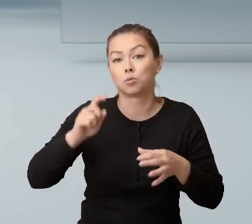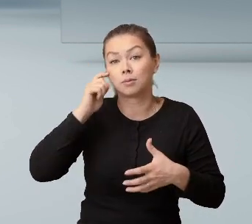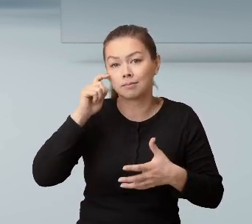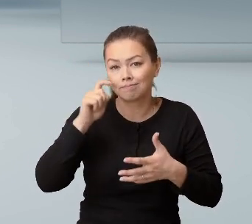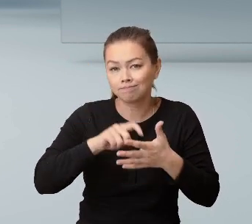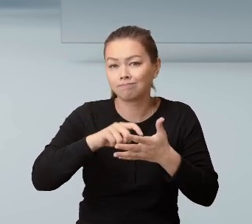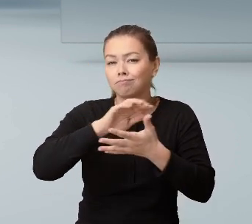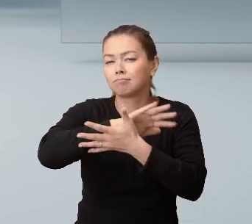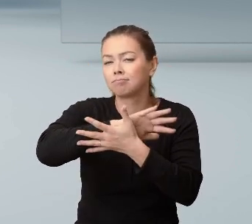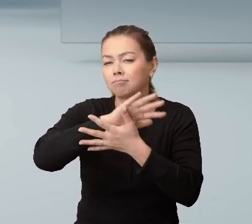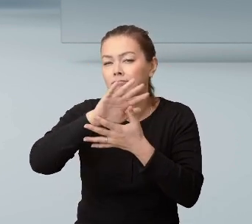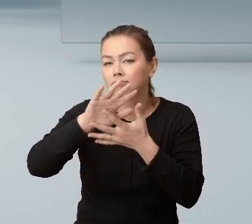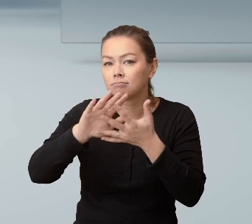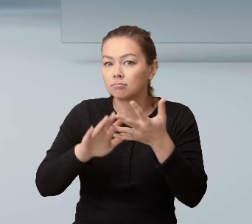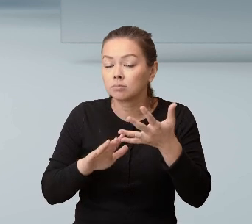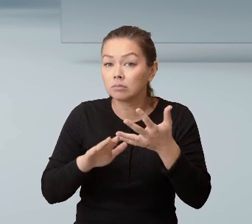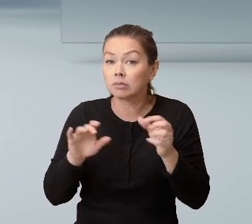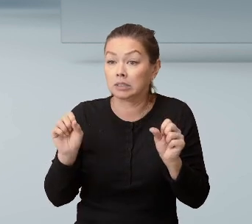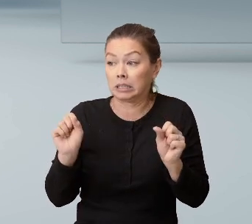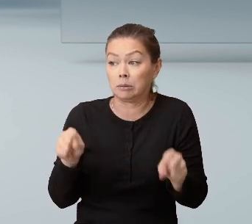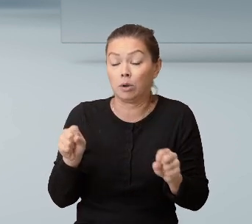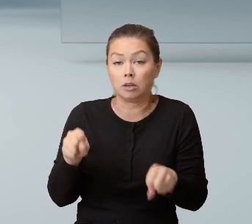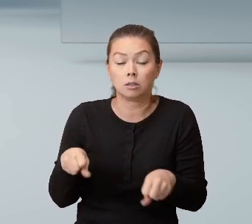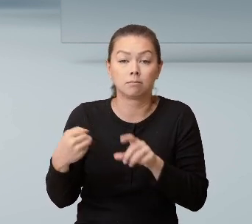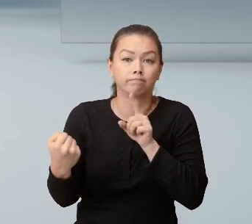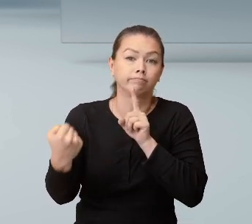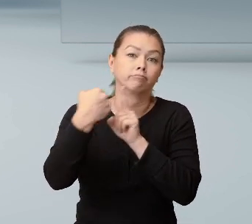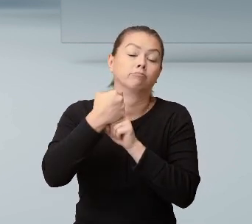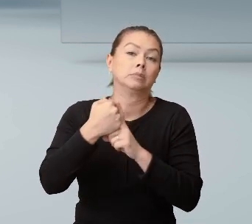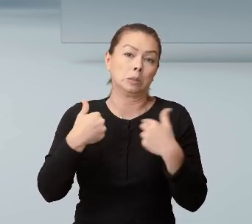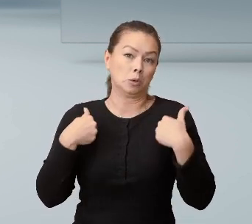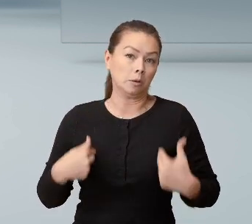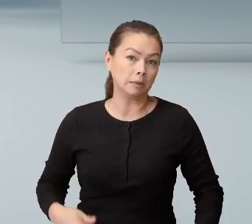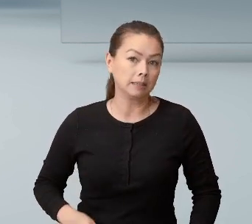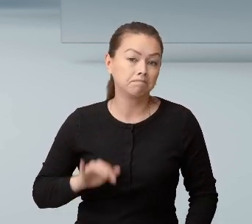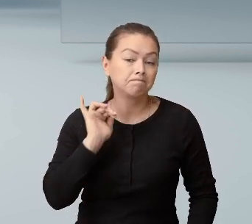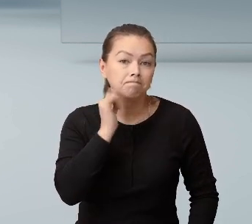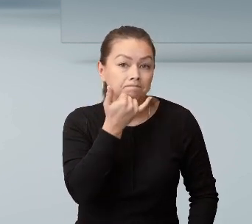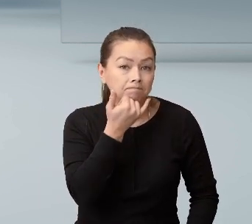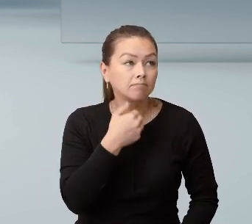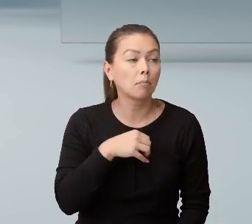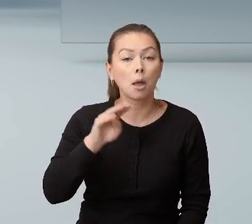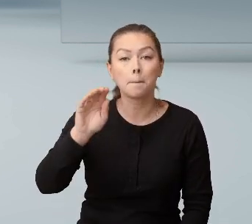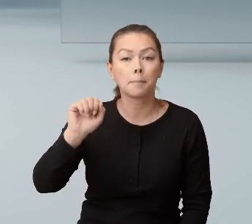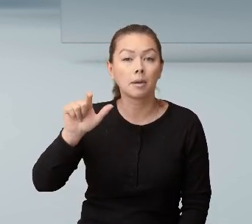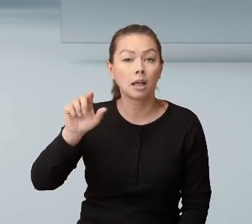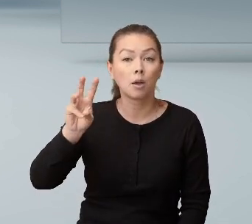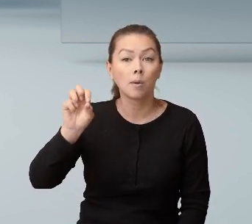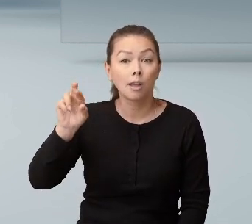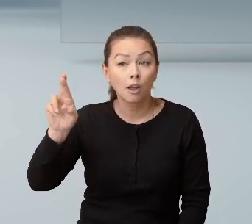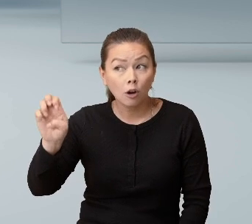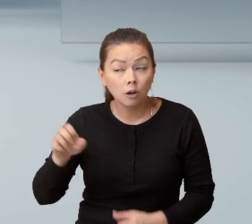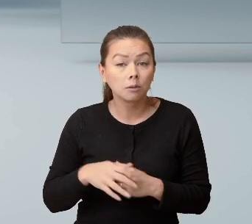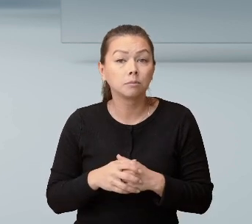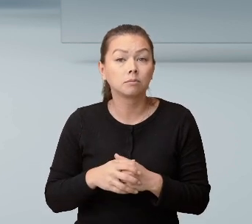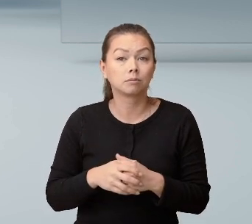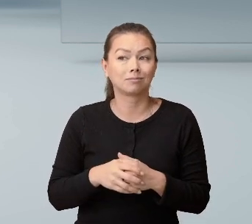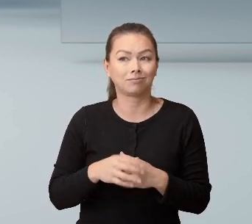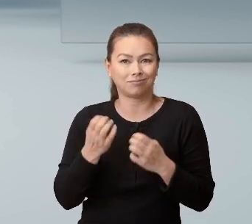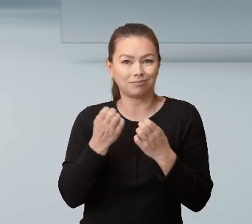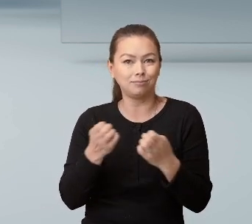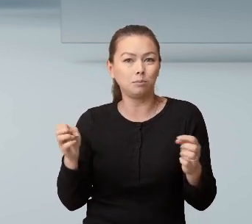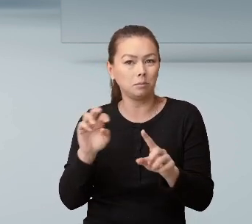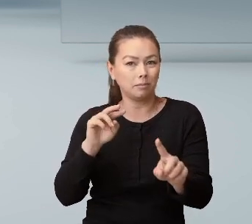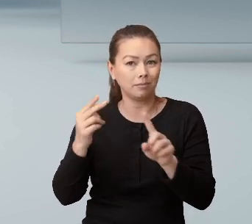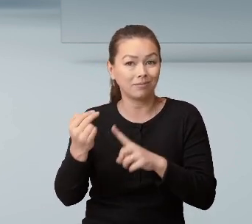these many moving components that can impact us, from human error, malware, to even then a device perspective